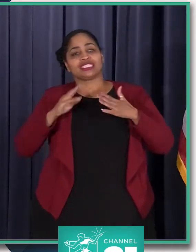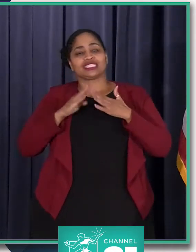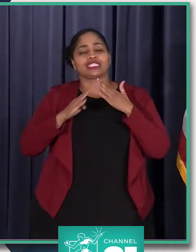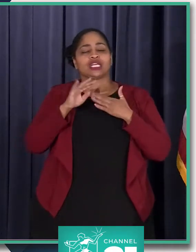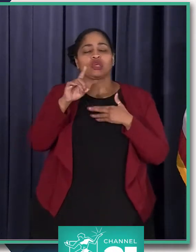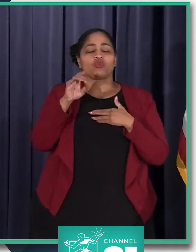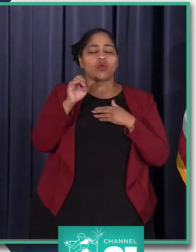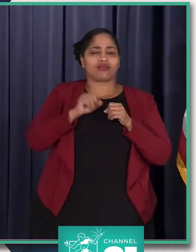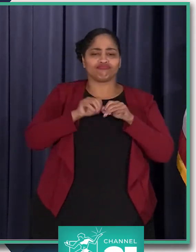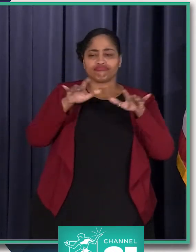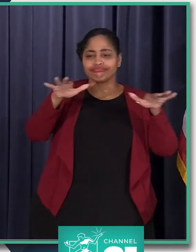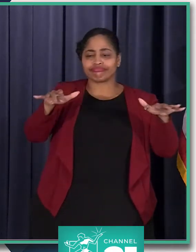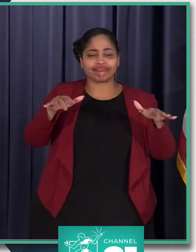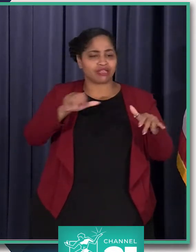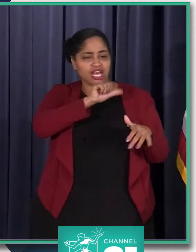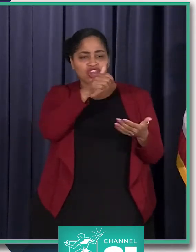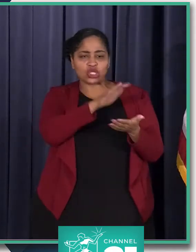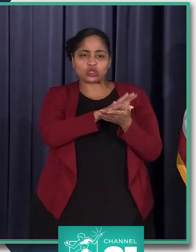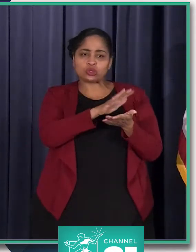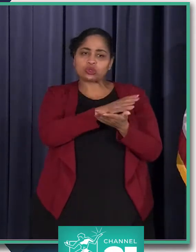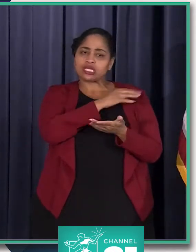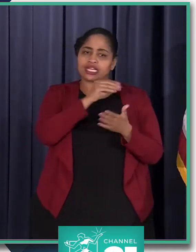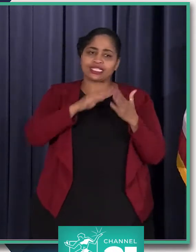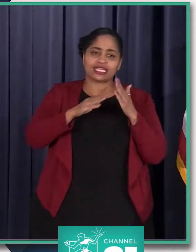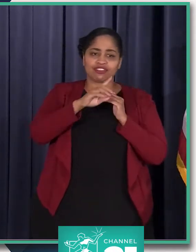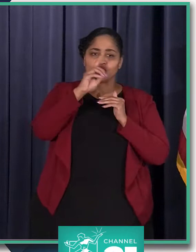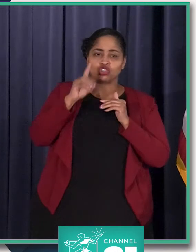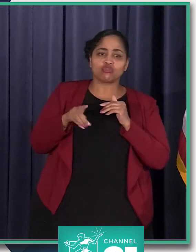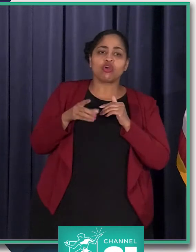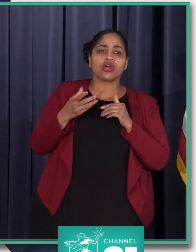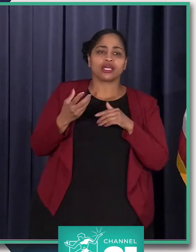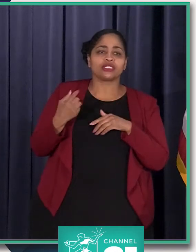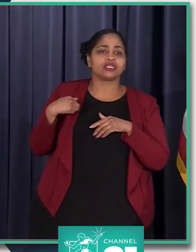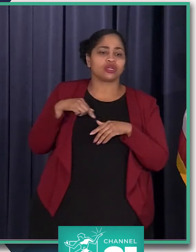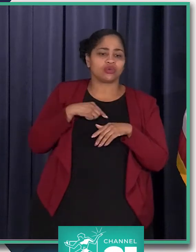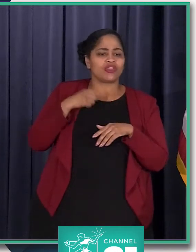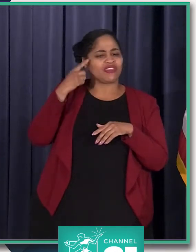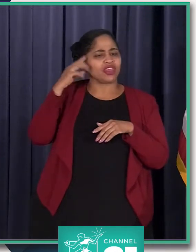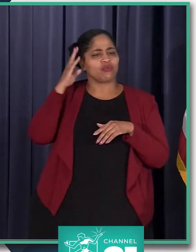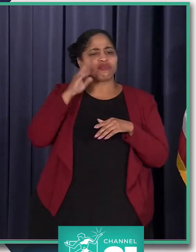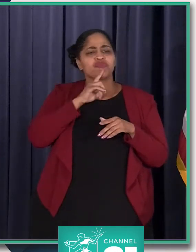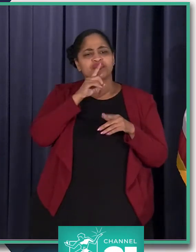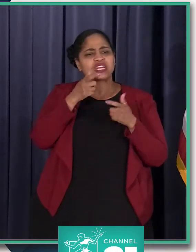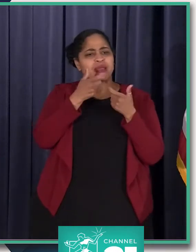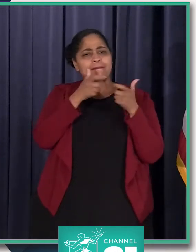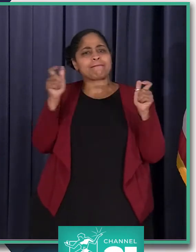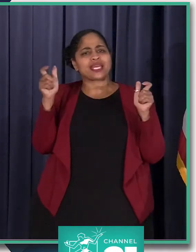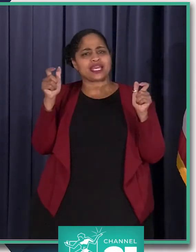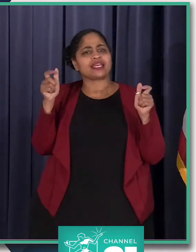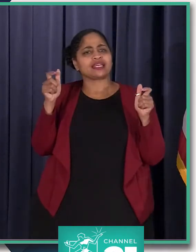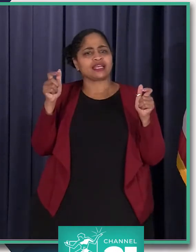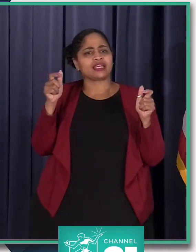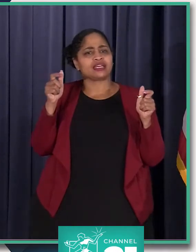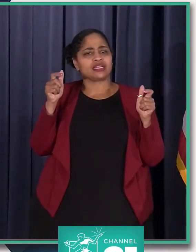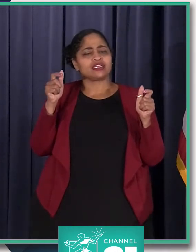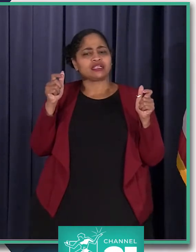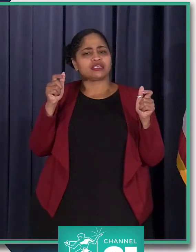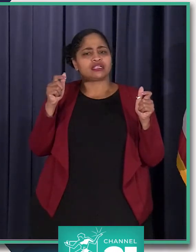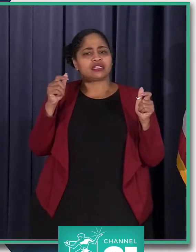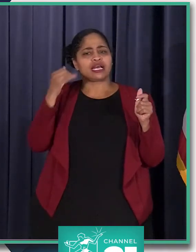we want to run it through all the other schools as well as the city. But we think it'll be a really big hit,